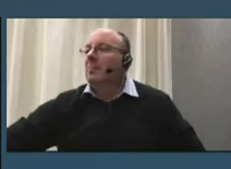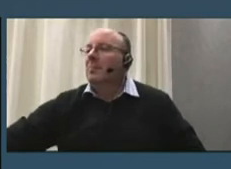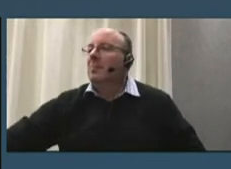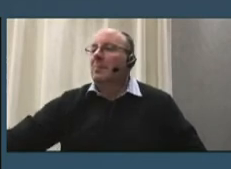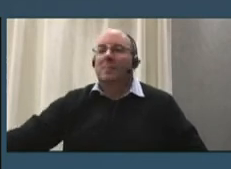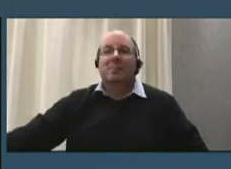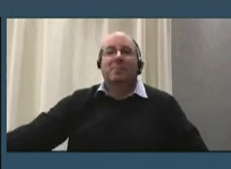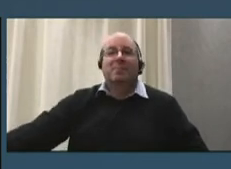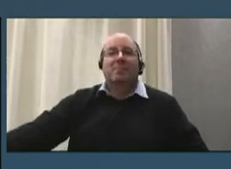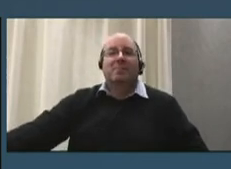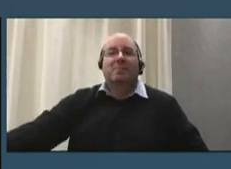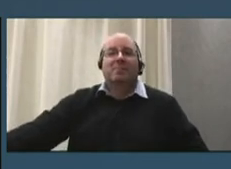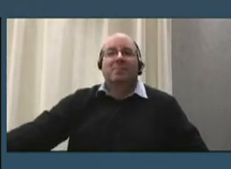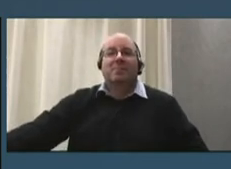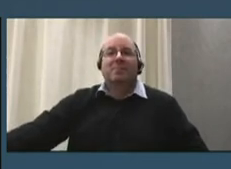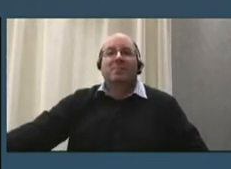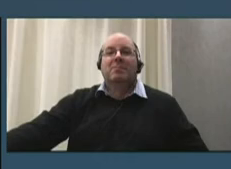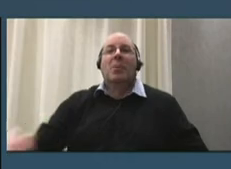Ravon?